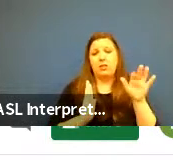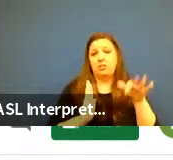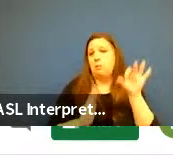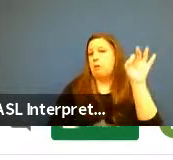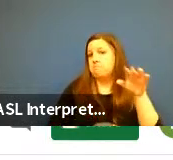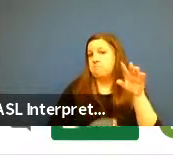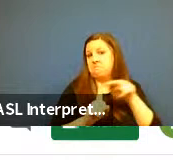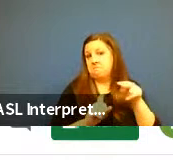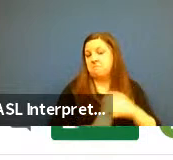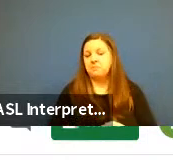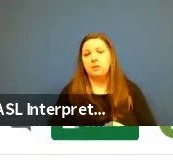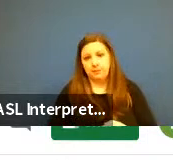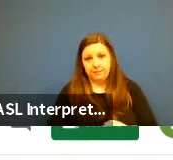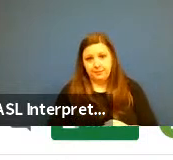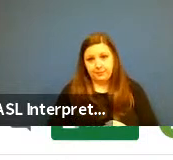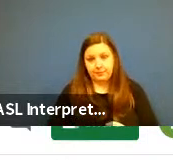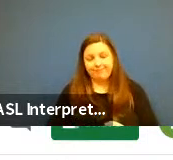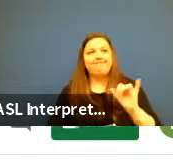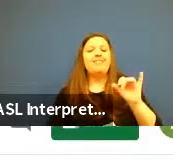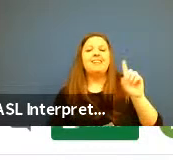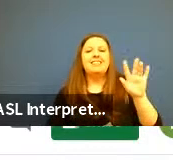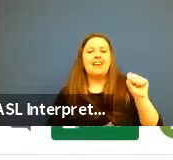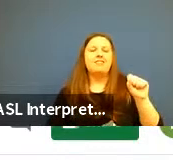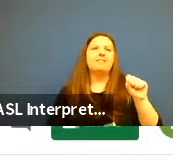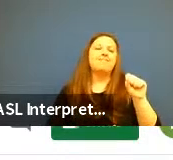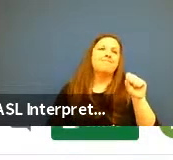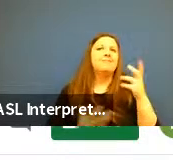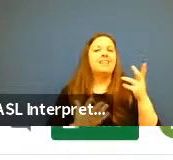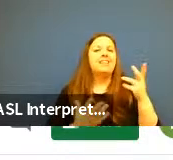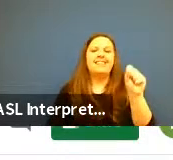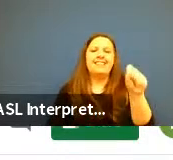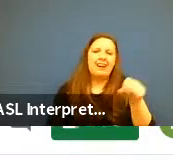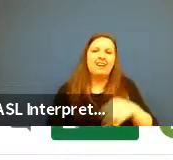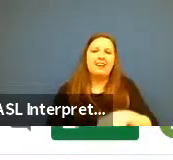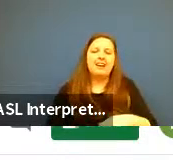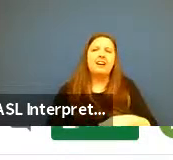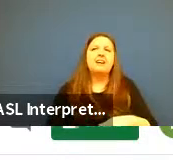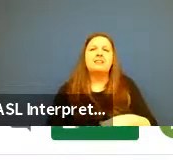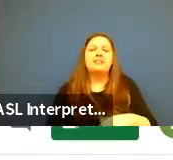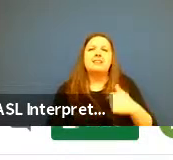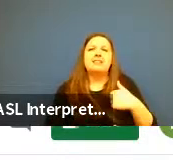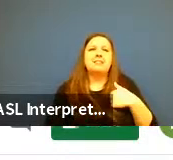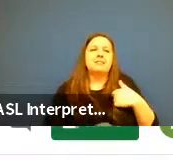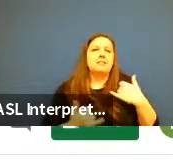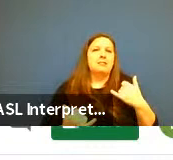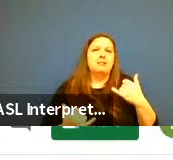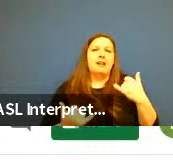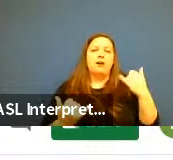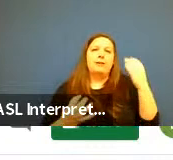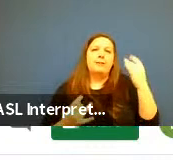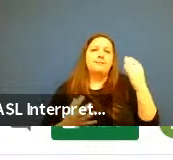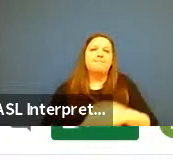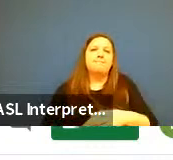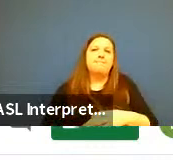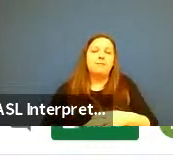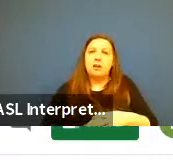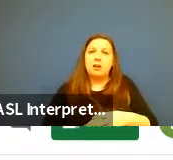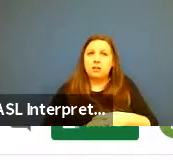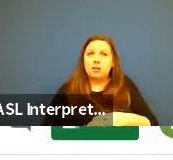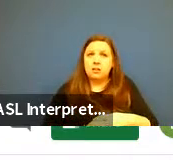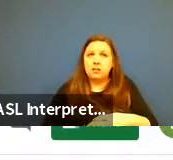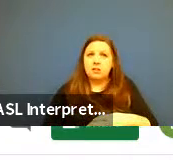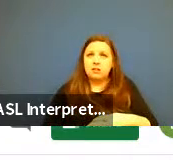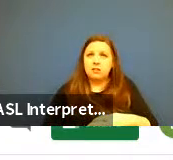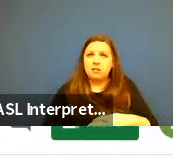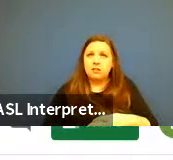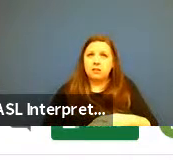So, yeah, I think I'm at this place where in this conversation, in the